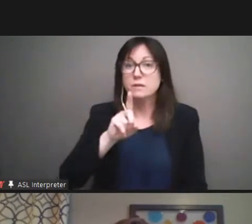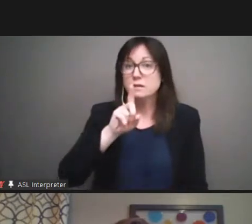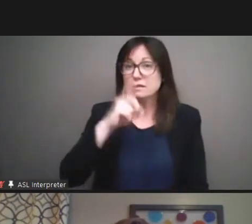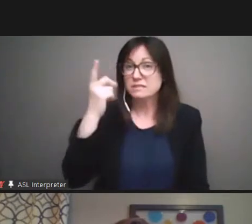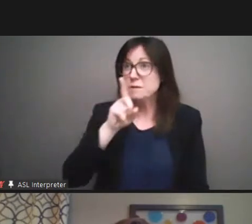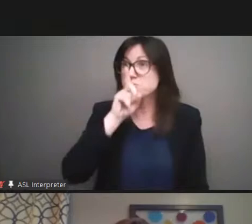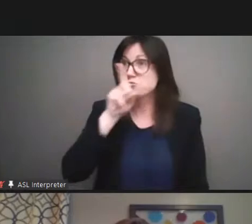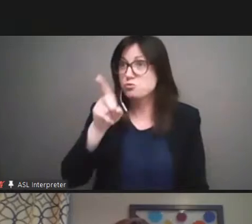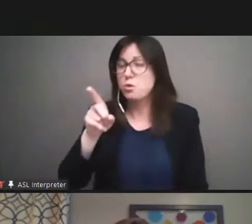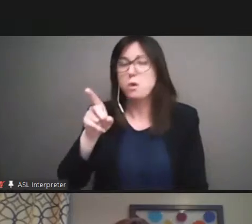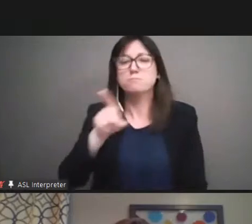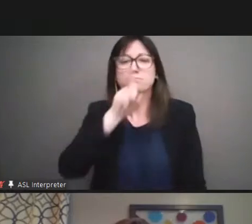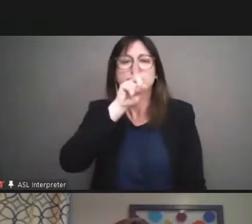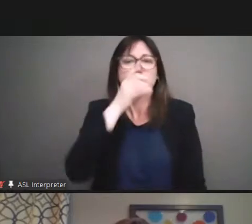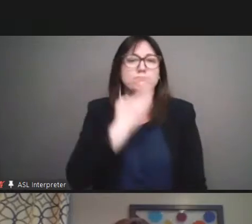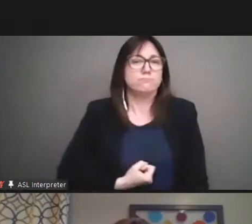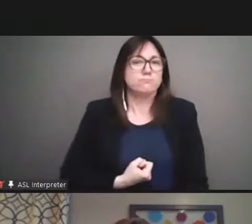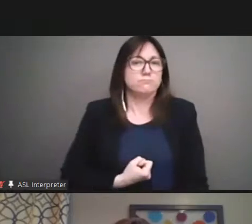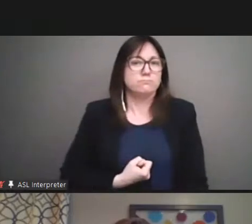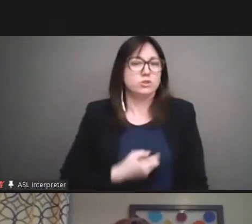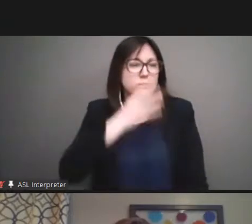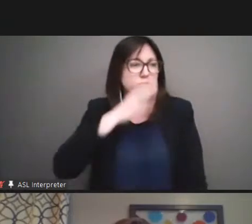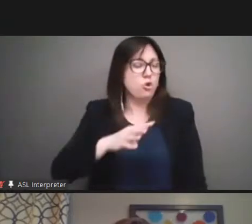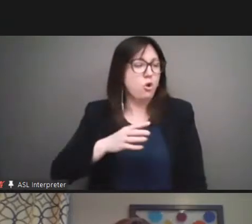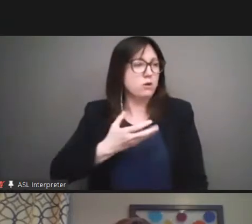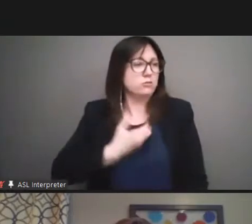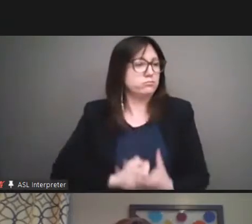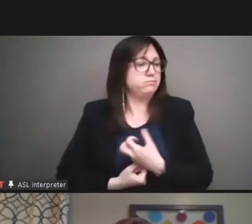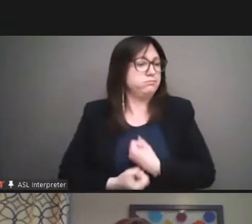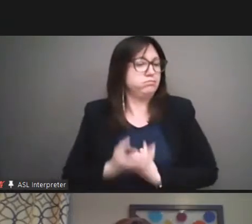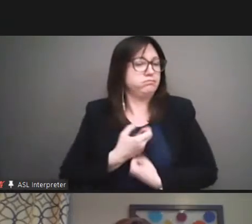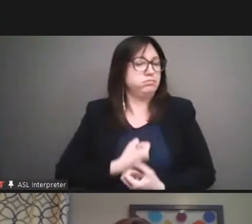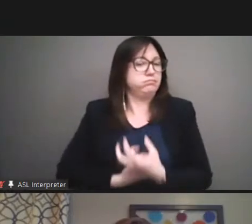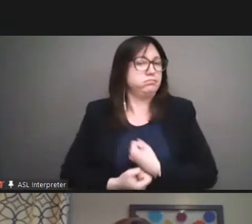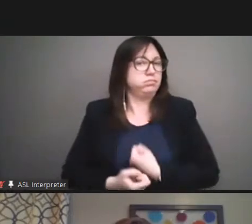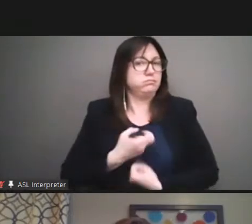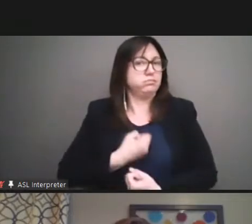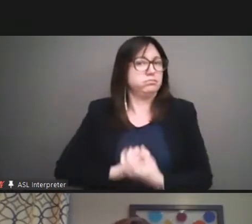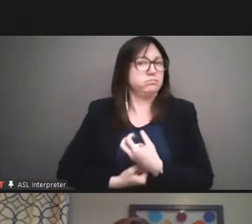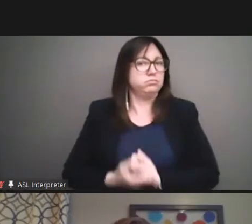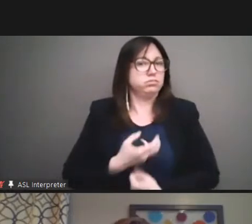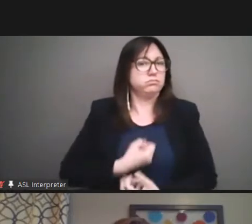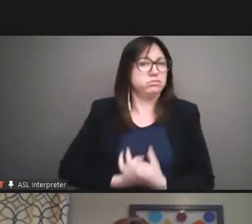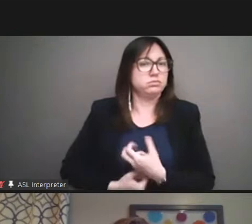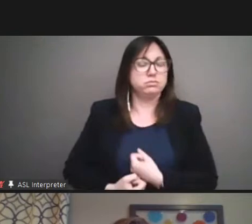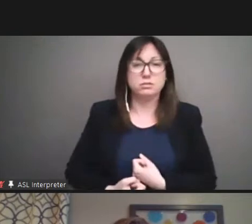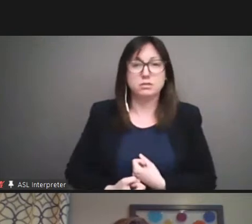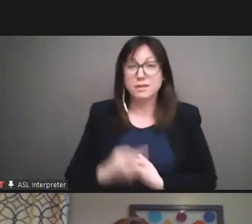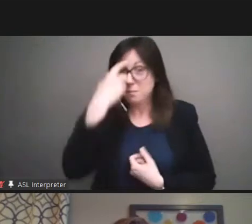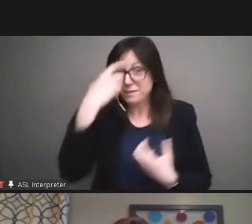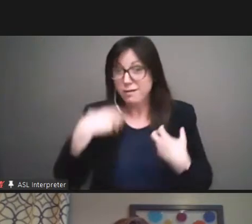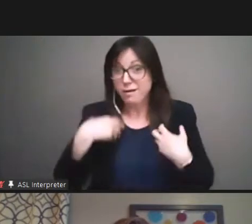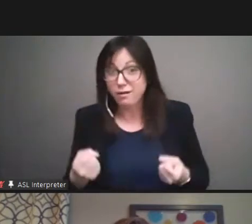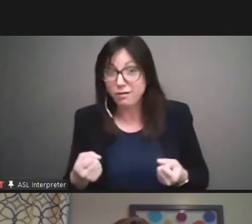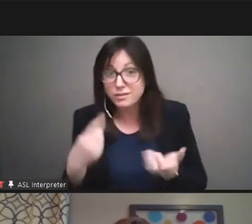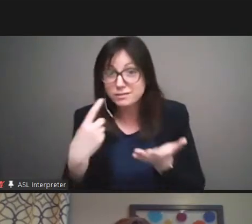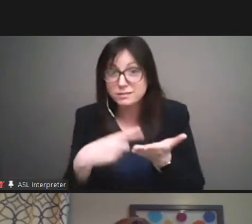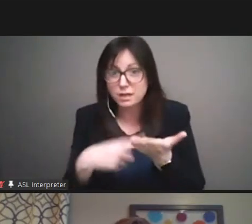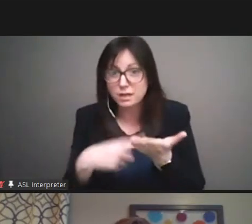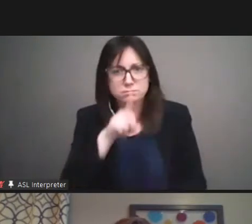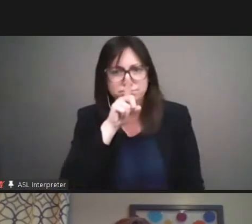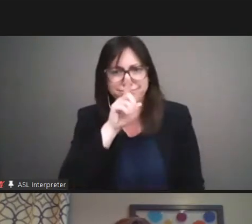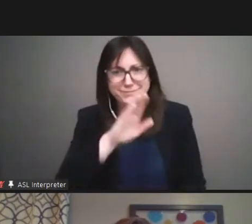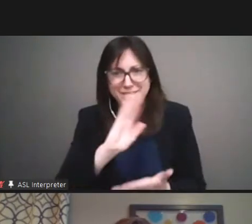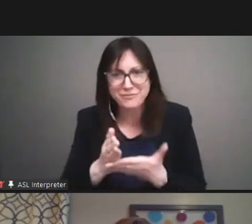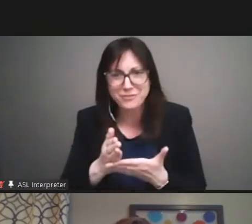did your things in the run of a day, and that's it. And you didn't talk about things like even your mental health, which